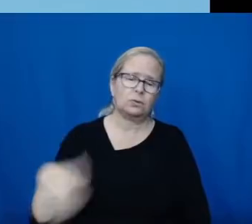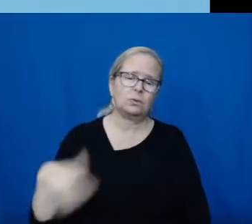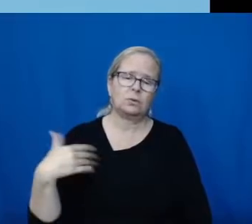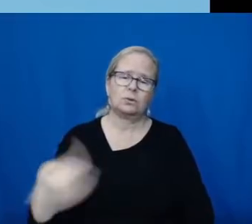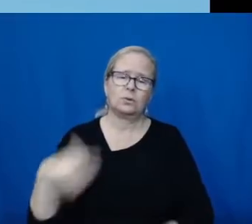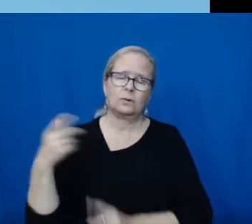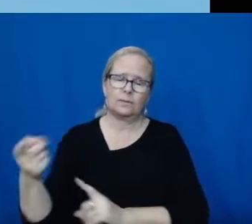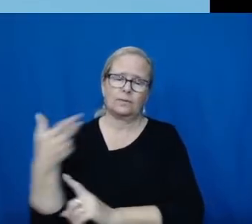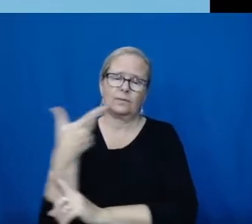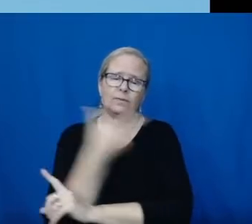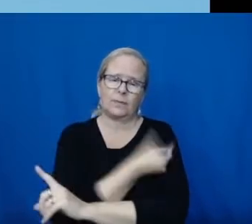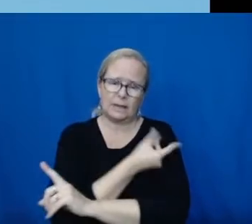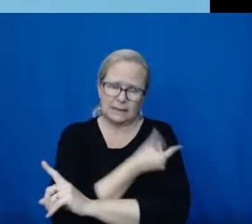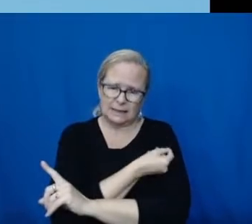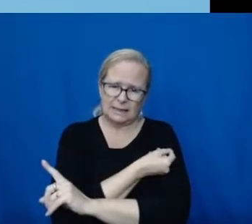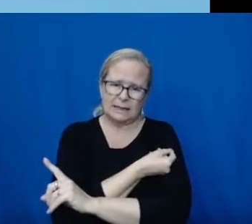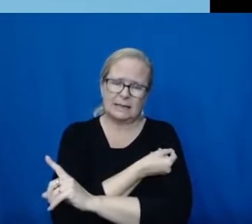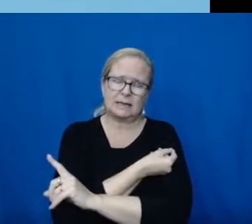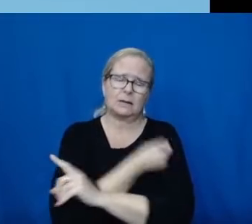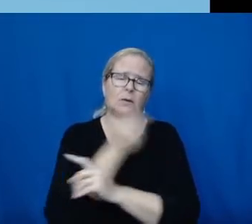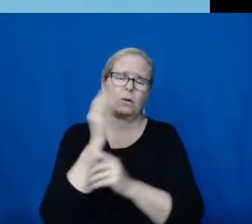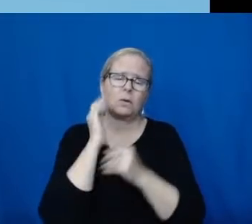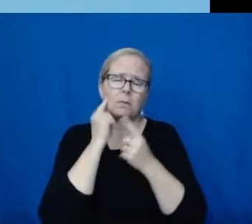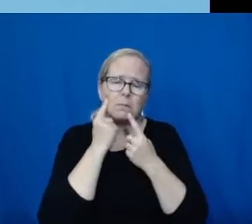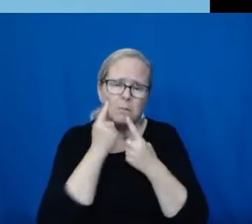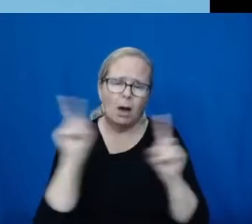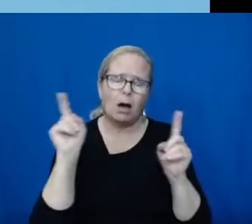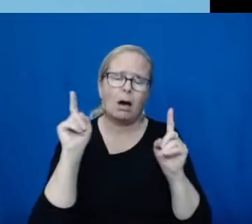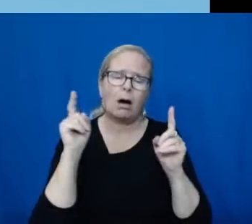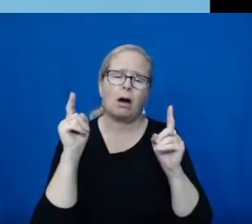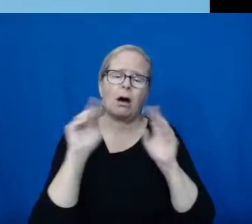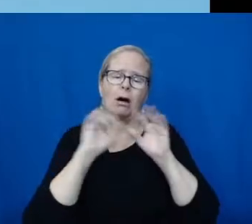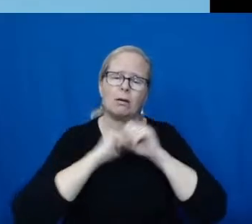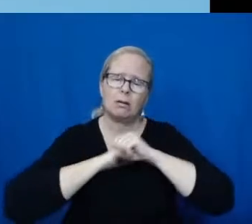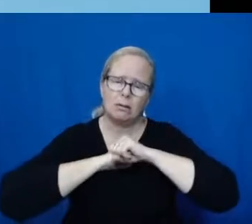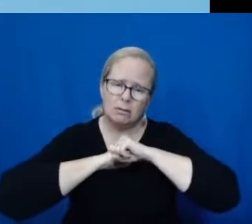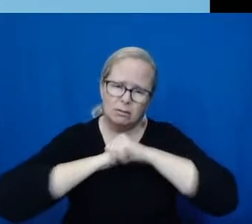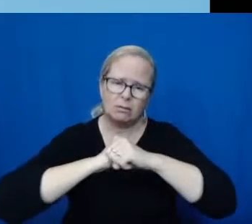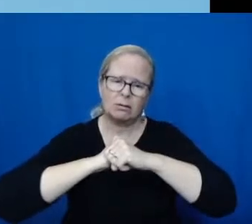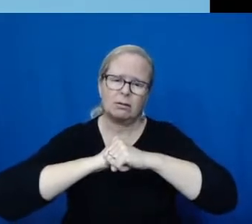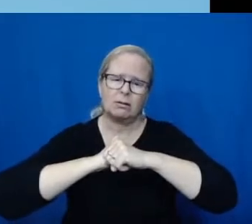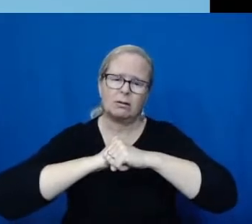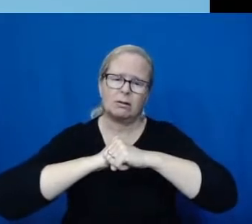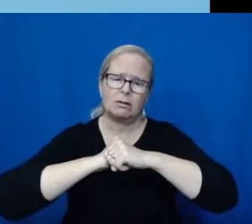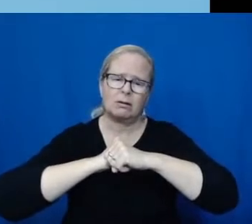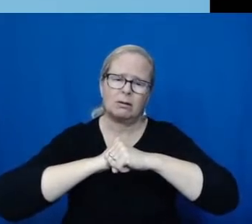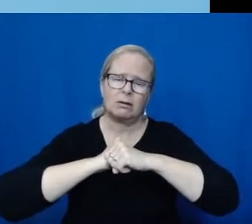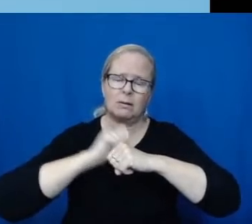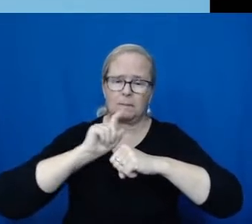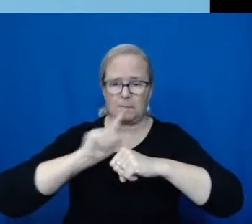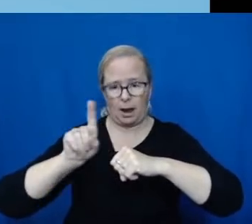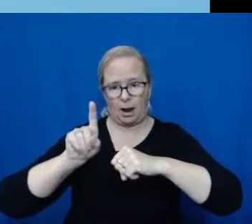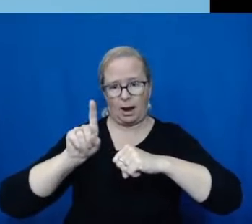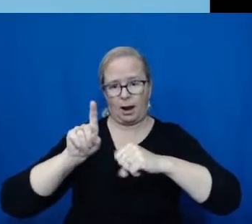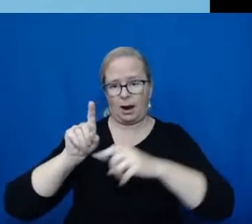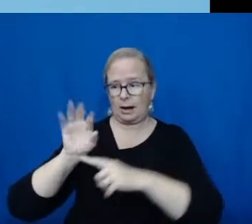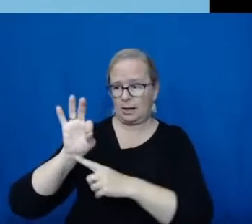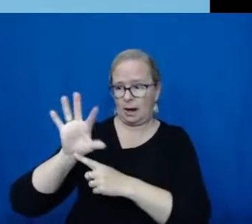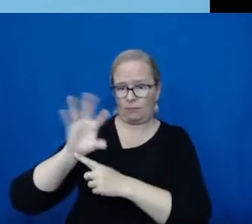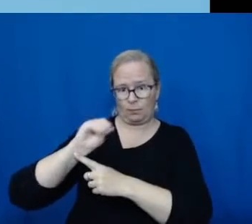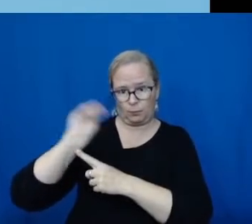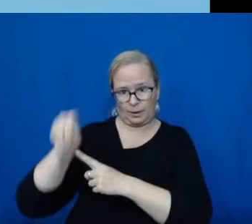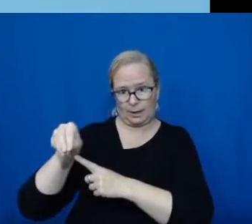we don't know how effective the vaccine is exactly against transmission. But if it would be as effective, that would be great. And we would need